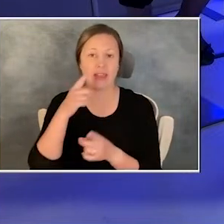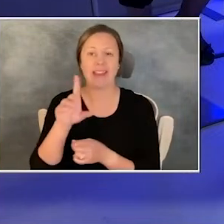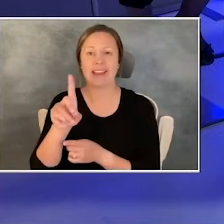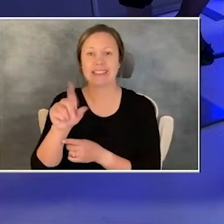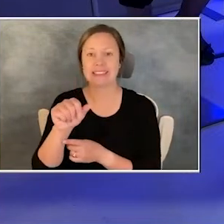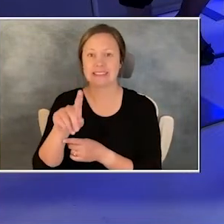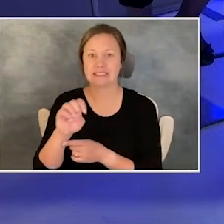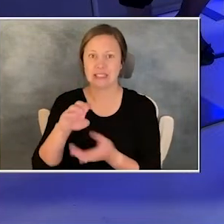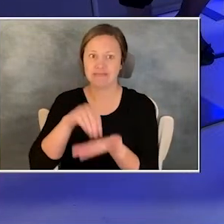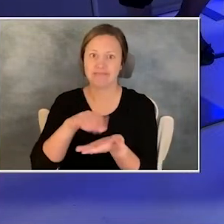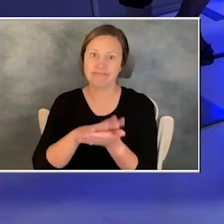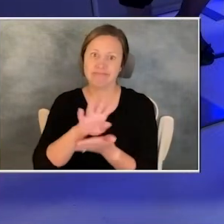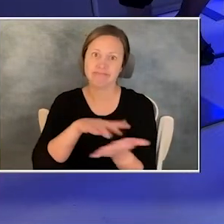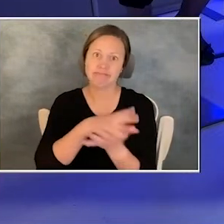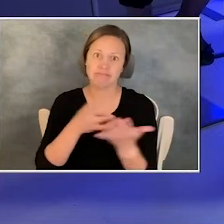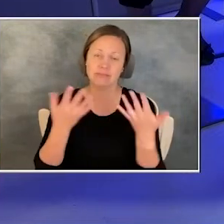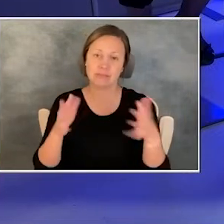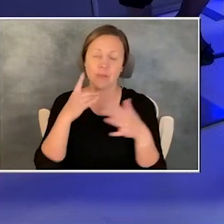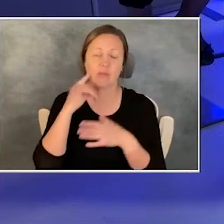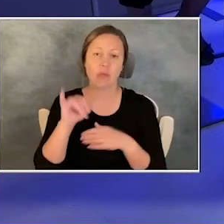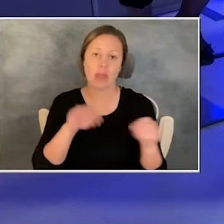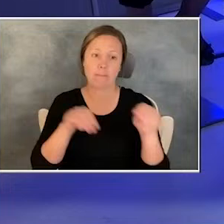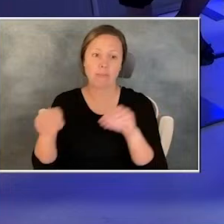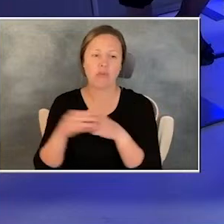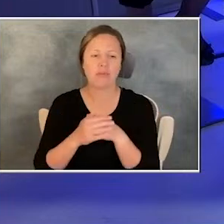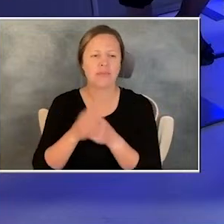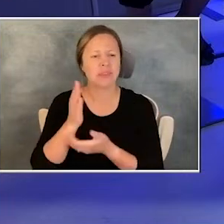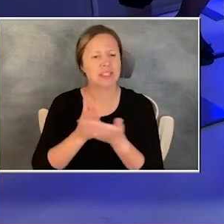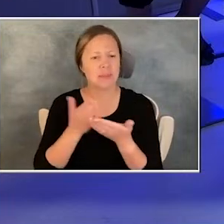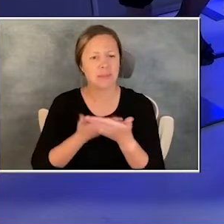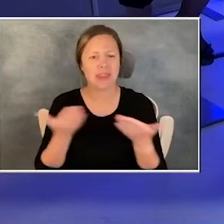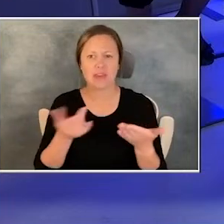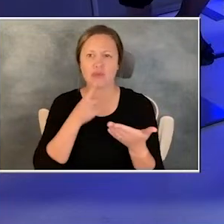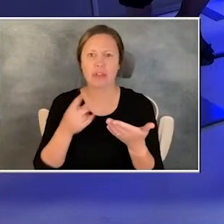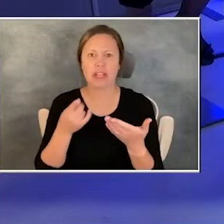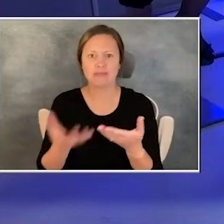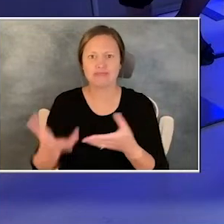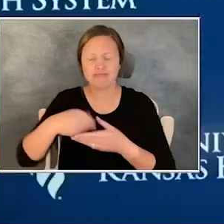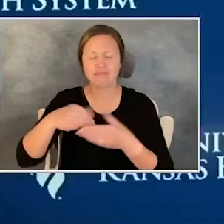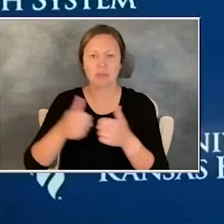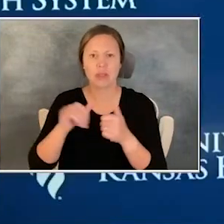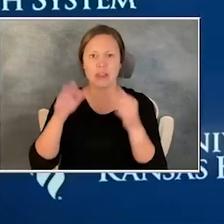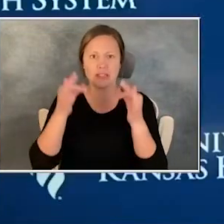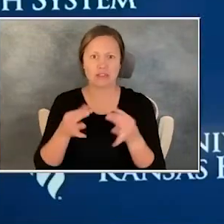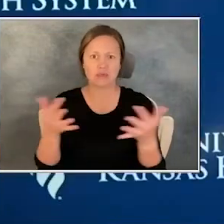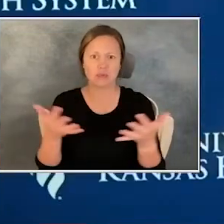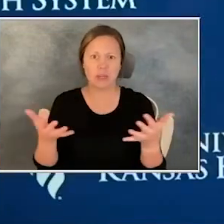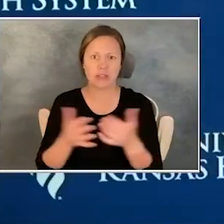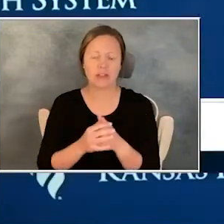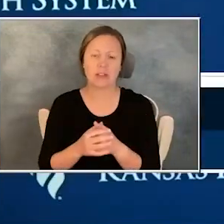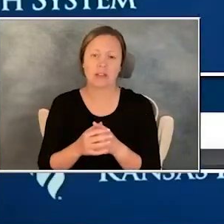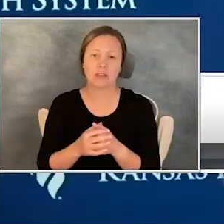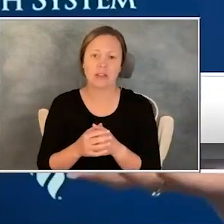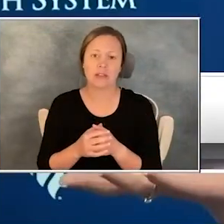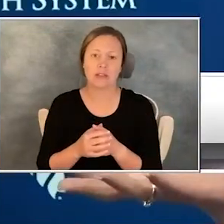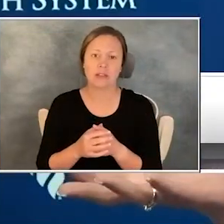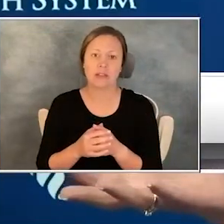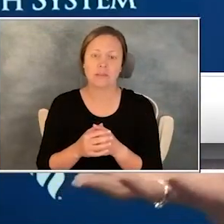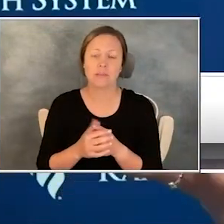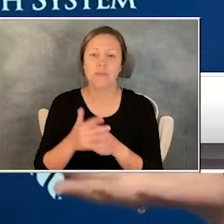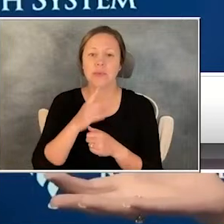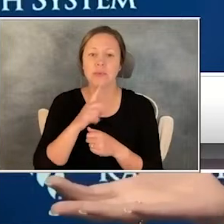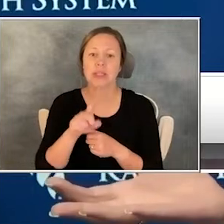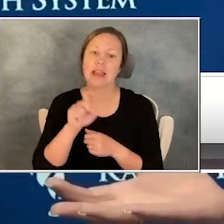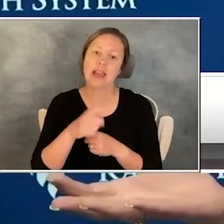be gone to make this move. What were some of the factors that went into that decision? Well, I would say, and I have to thank Michelle